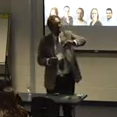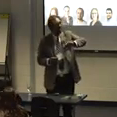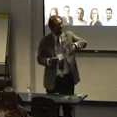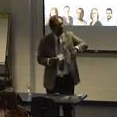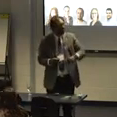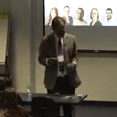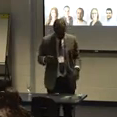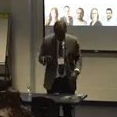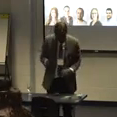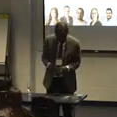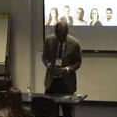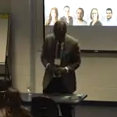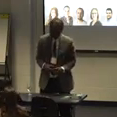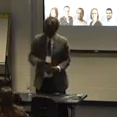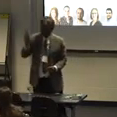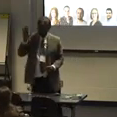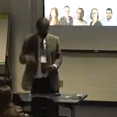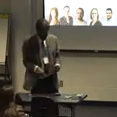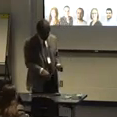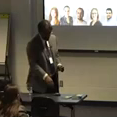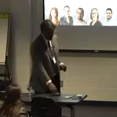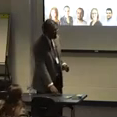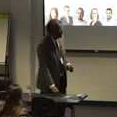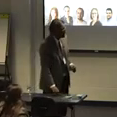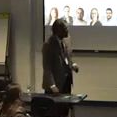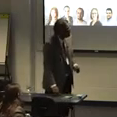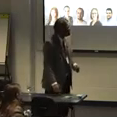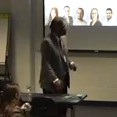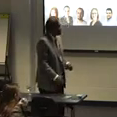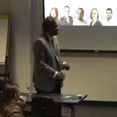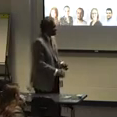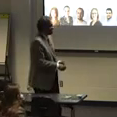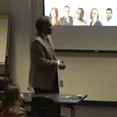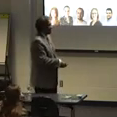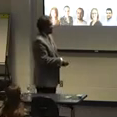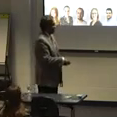Yeah. We've done it. Thanks, everybody. That's great comments.